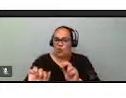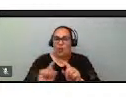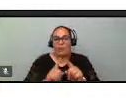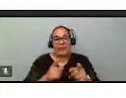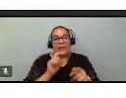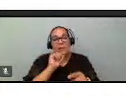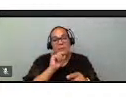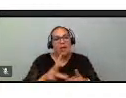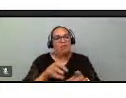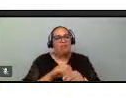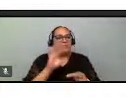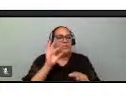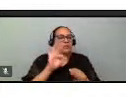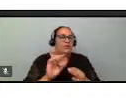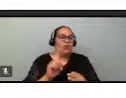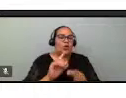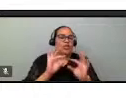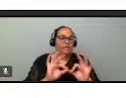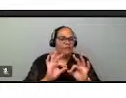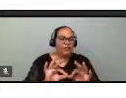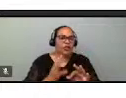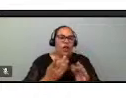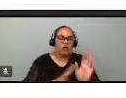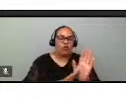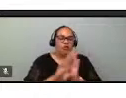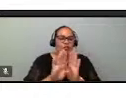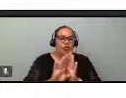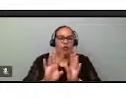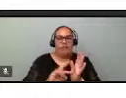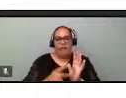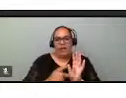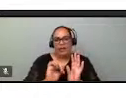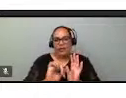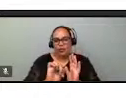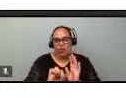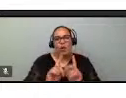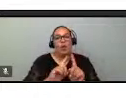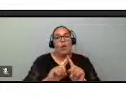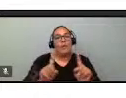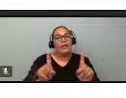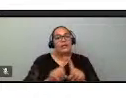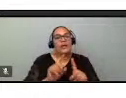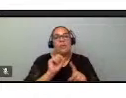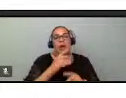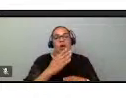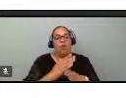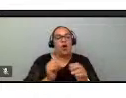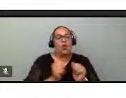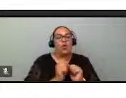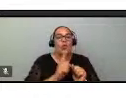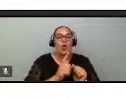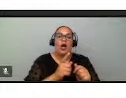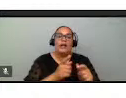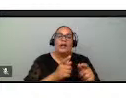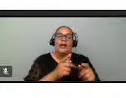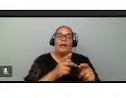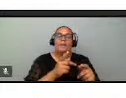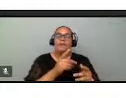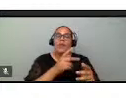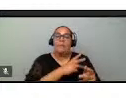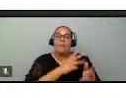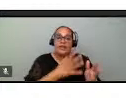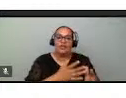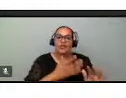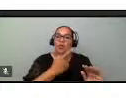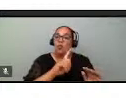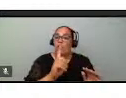here we speaking about specific efficiency Improvement plans such as working with the terminal manager to